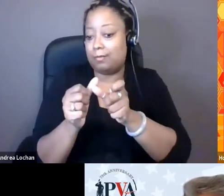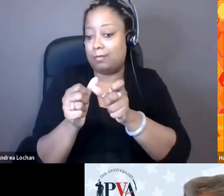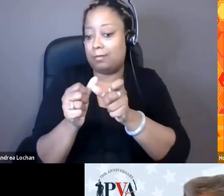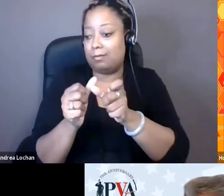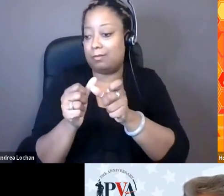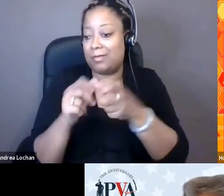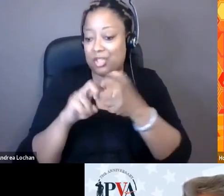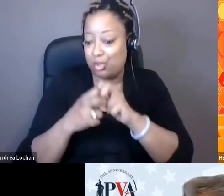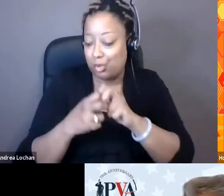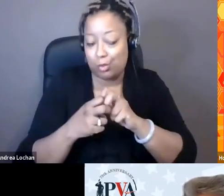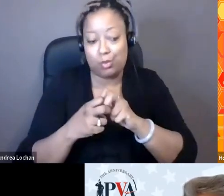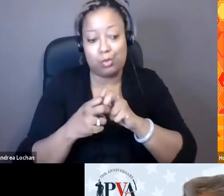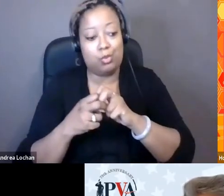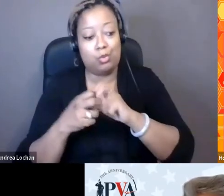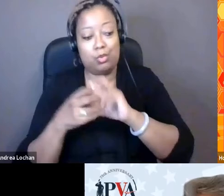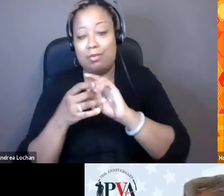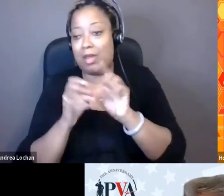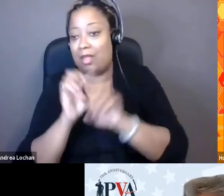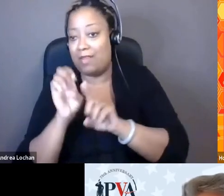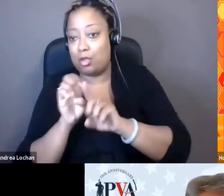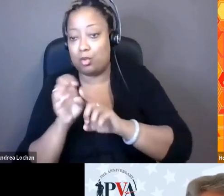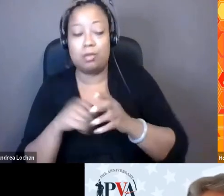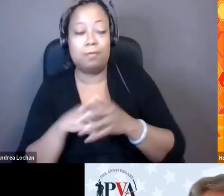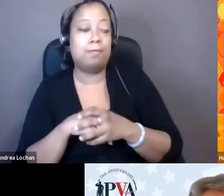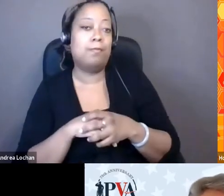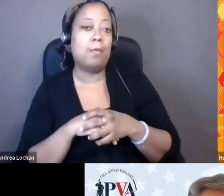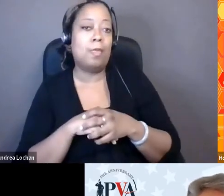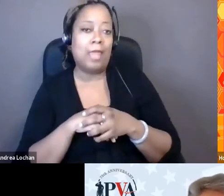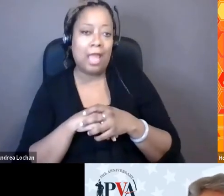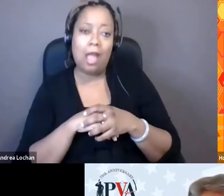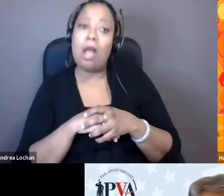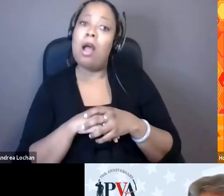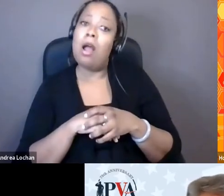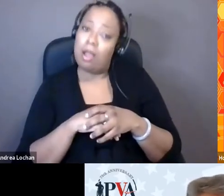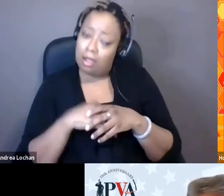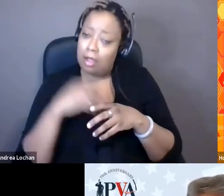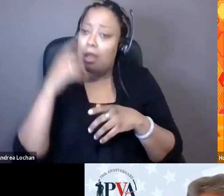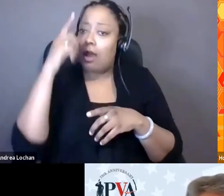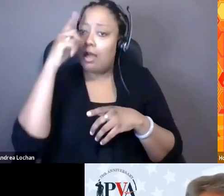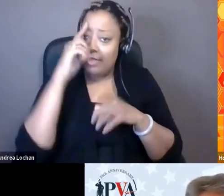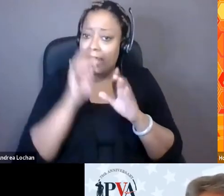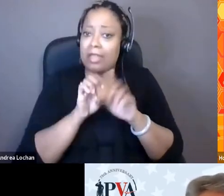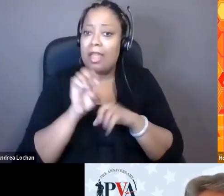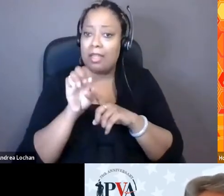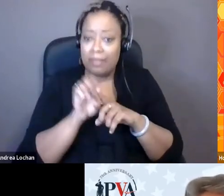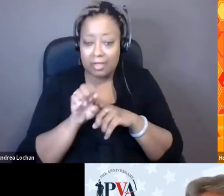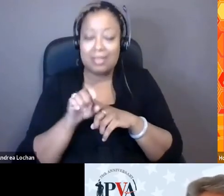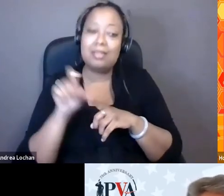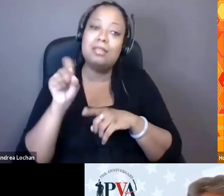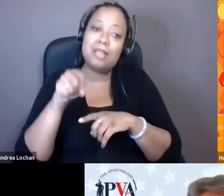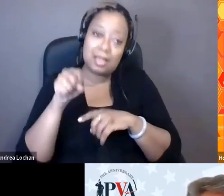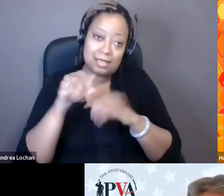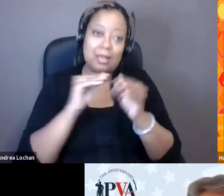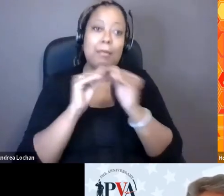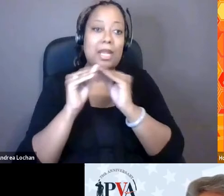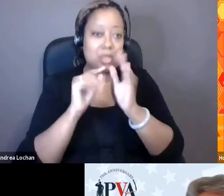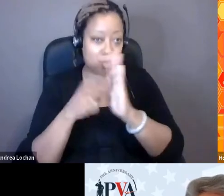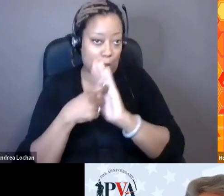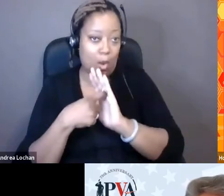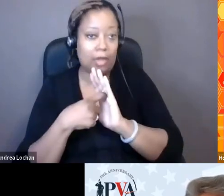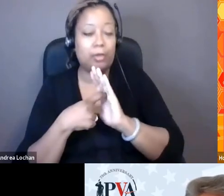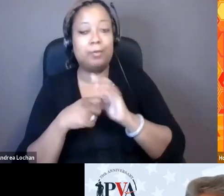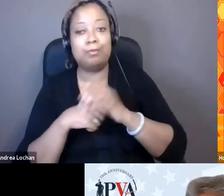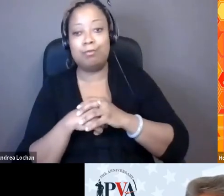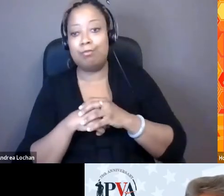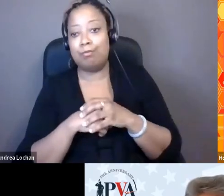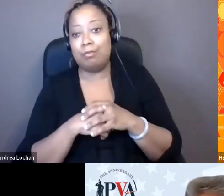issue with elevators. I think the elevator, there is definitely maintenance required for an elevator,